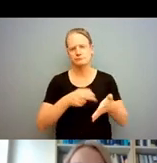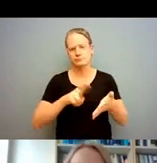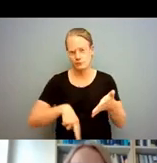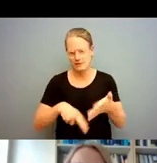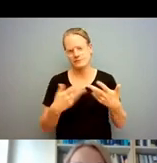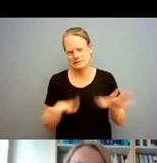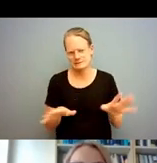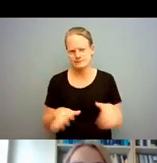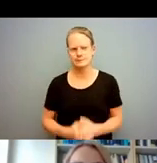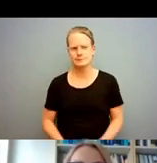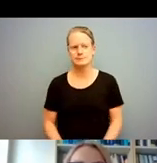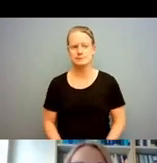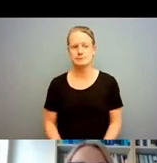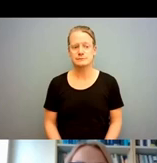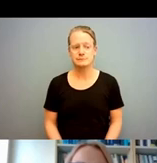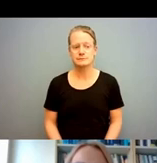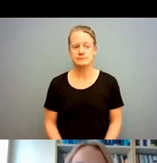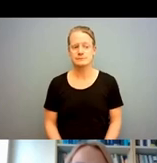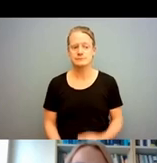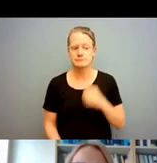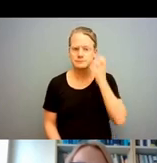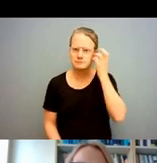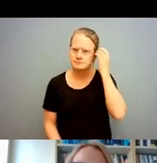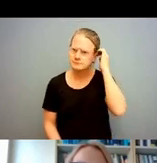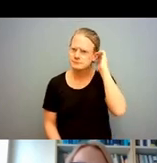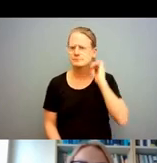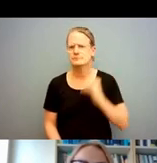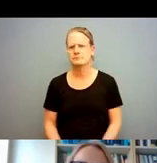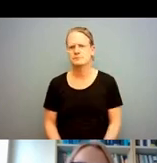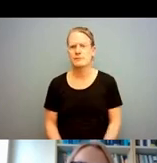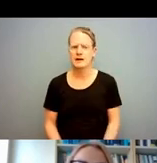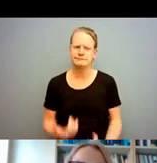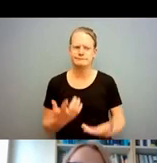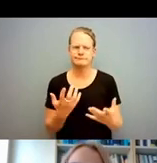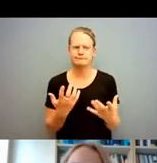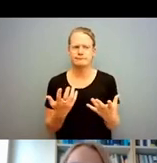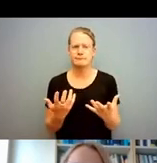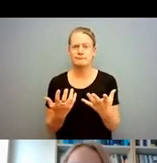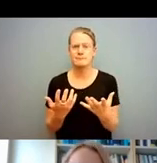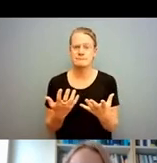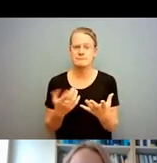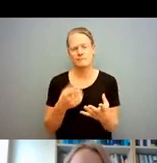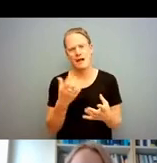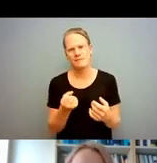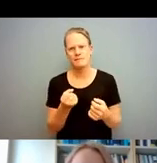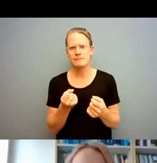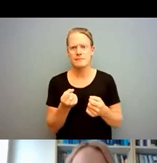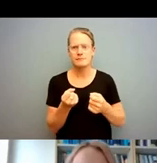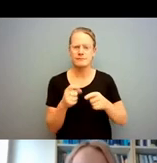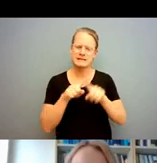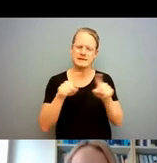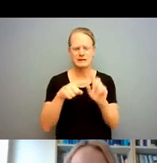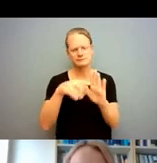human rights standards, it gives also an opportunity to apply them to the specific situation of